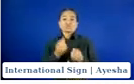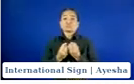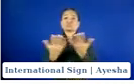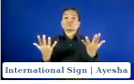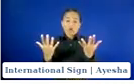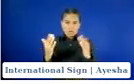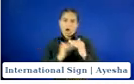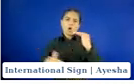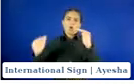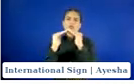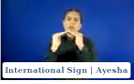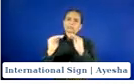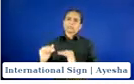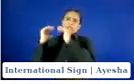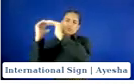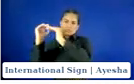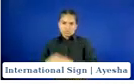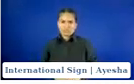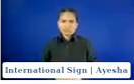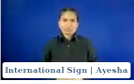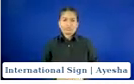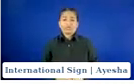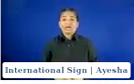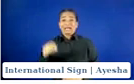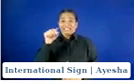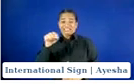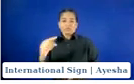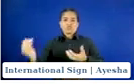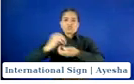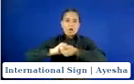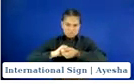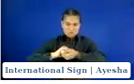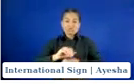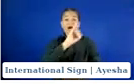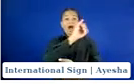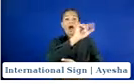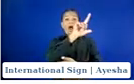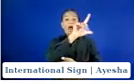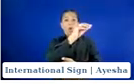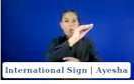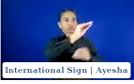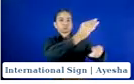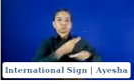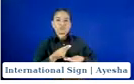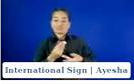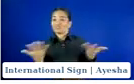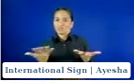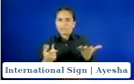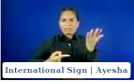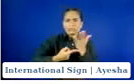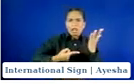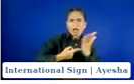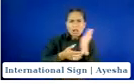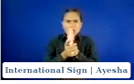In this collaboration, ILO provide technical expertise in supporting Vietnam Women's Union to carry